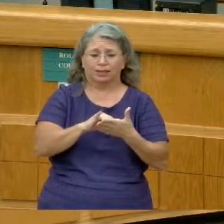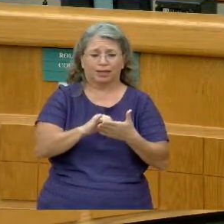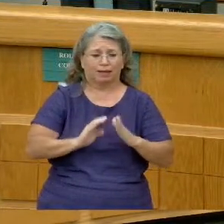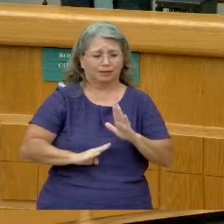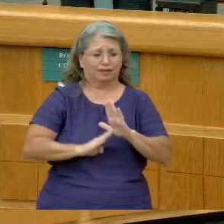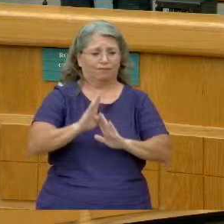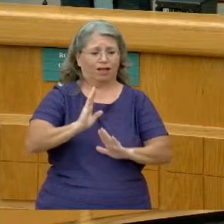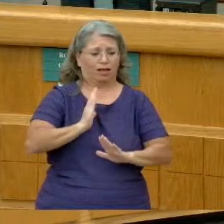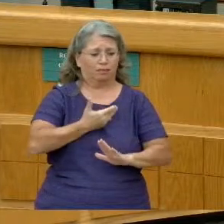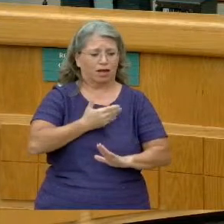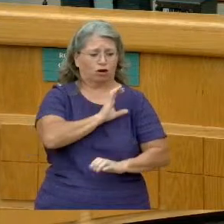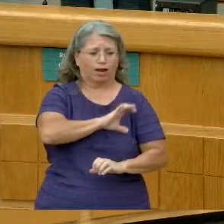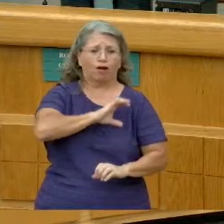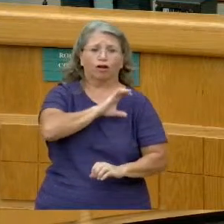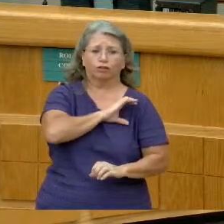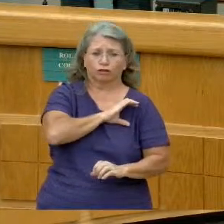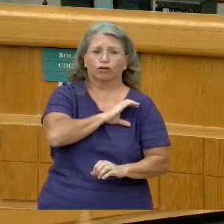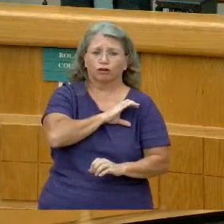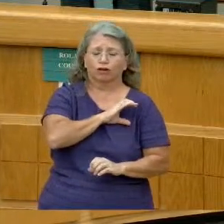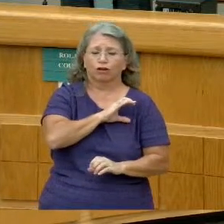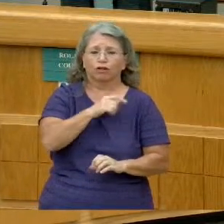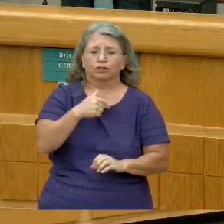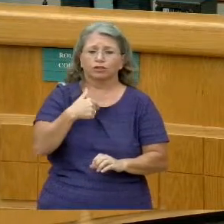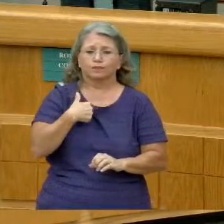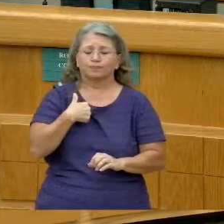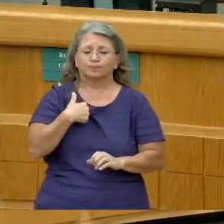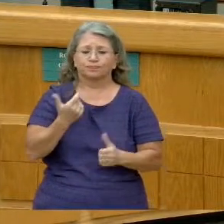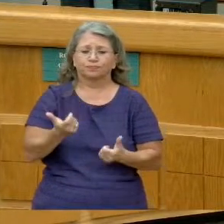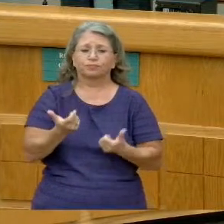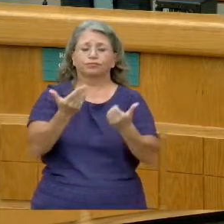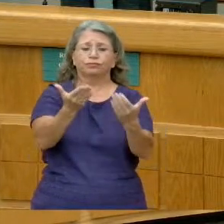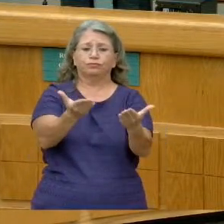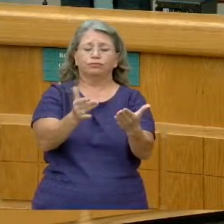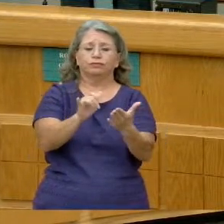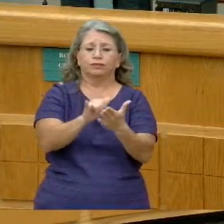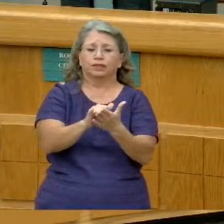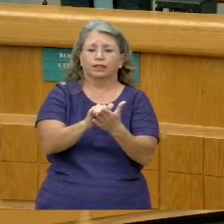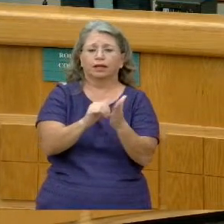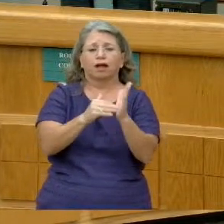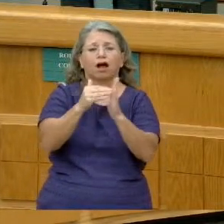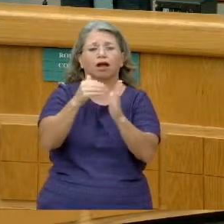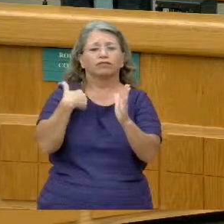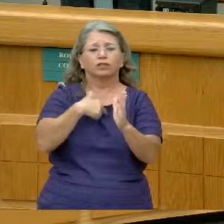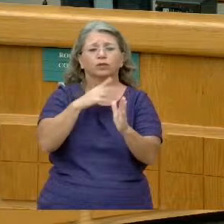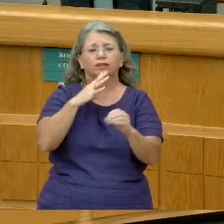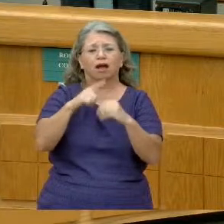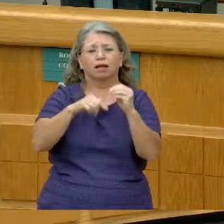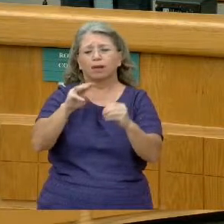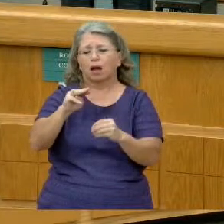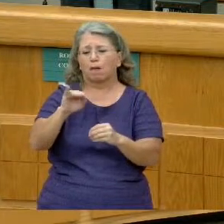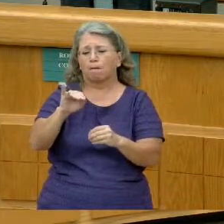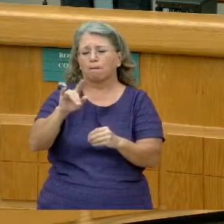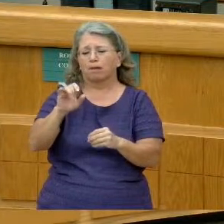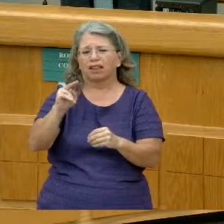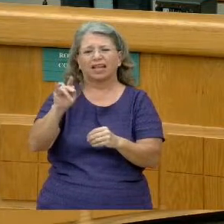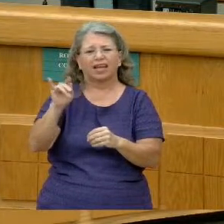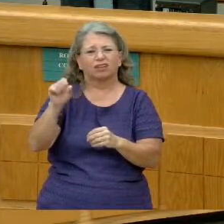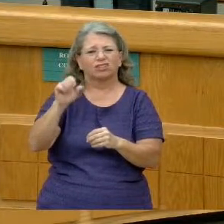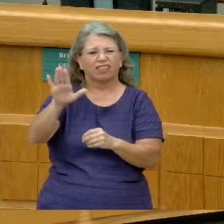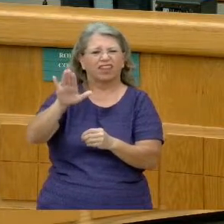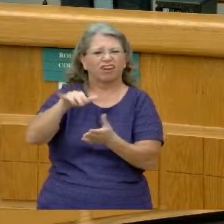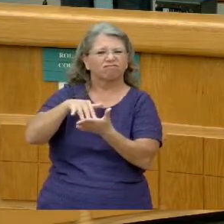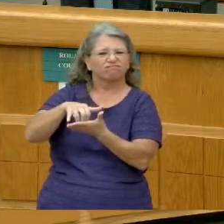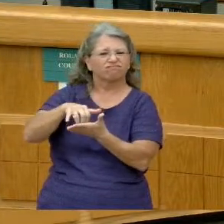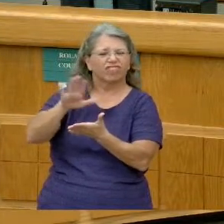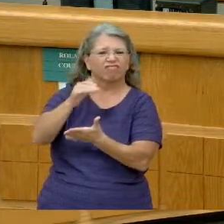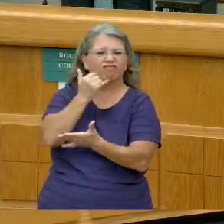And I suggested then that we often talk about millennials and maybe some shortcomings. I think just